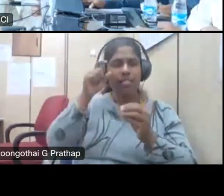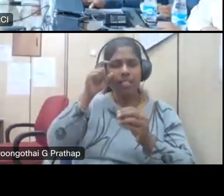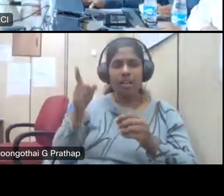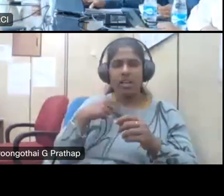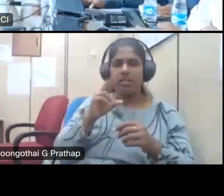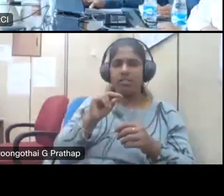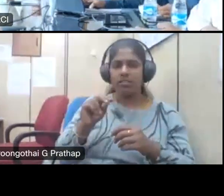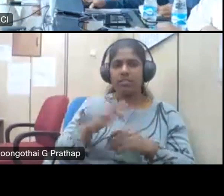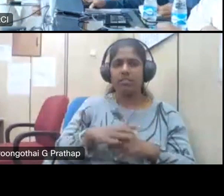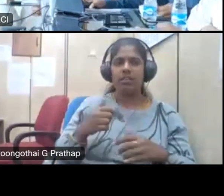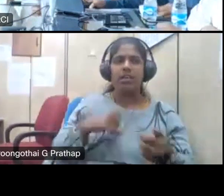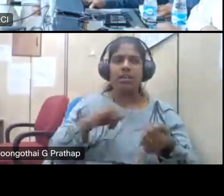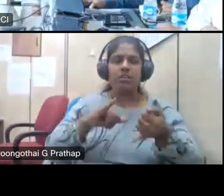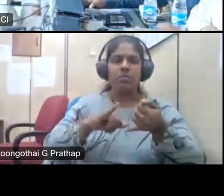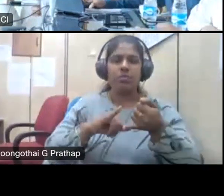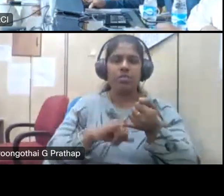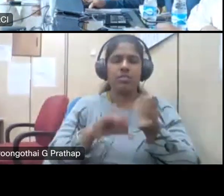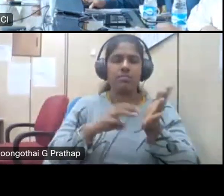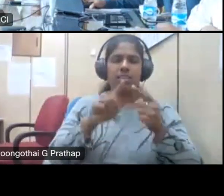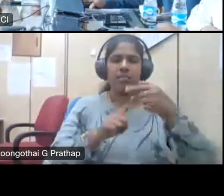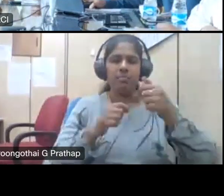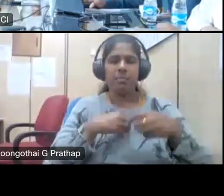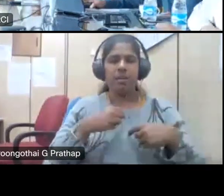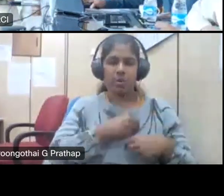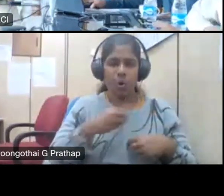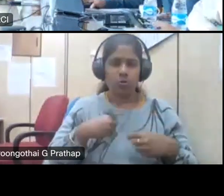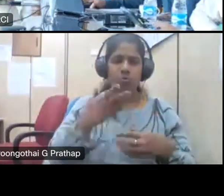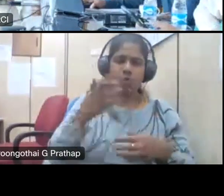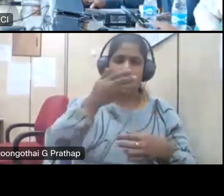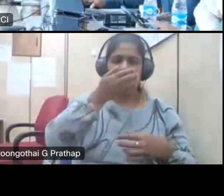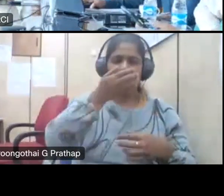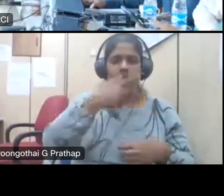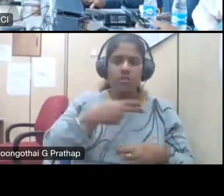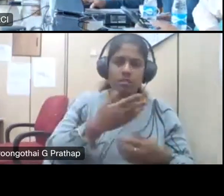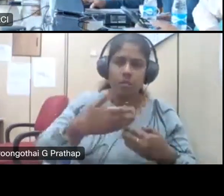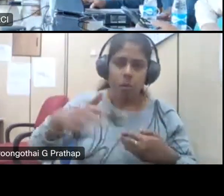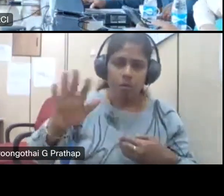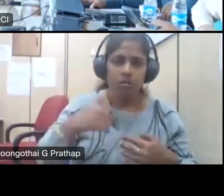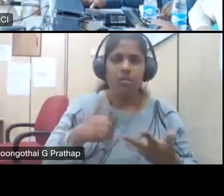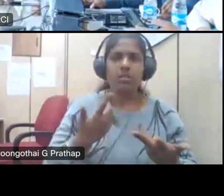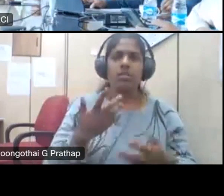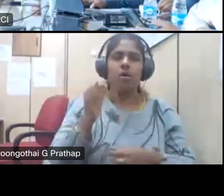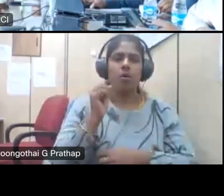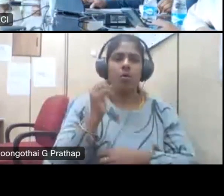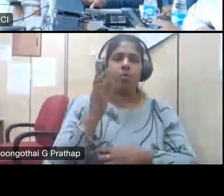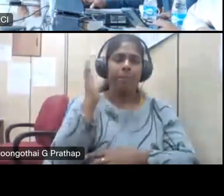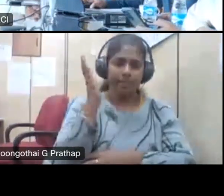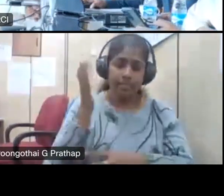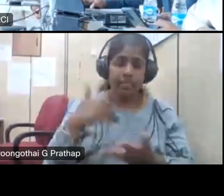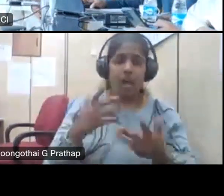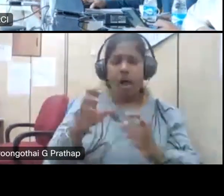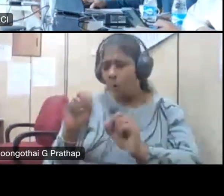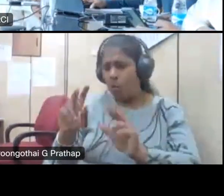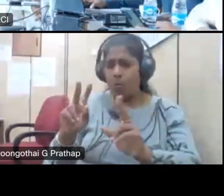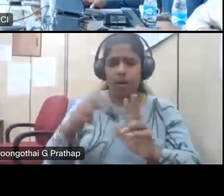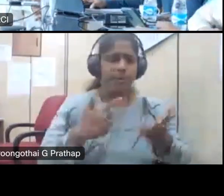to go for a surgery, so that is why she was not here. She had sent us a recorded presentation, sir. Yeah, fine, but the questions can be shoot, at least